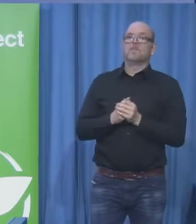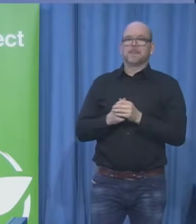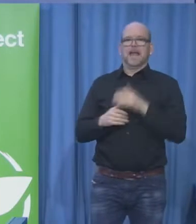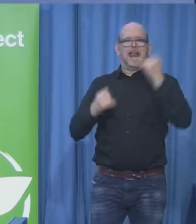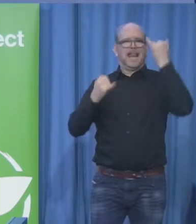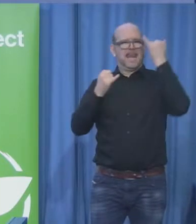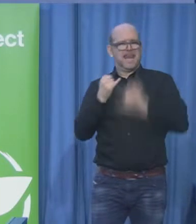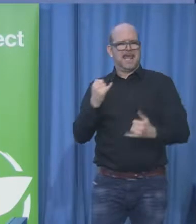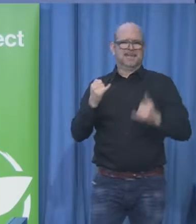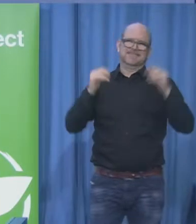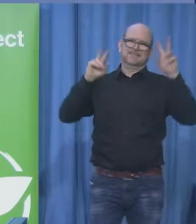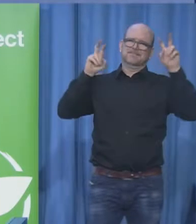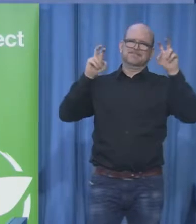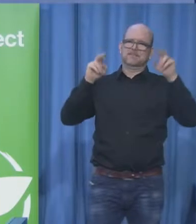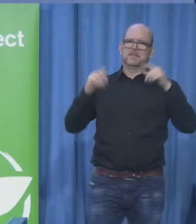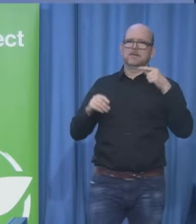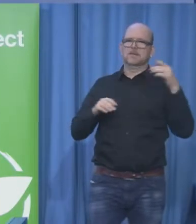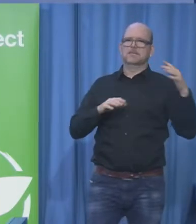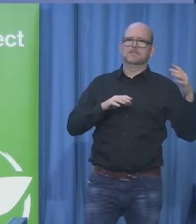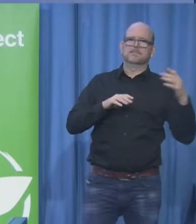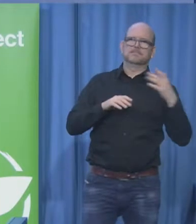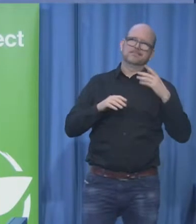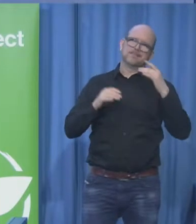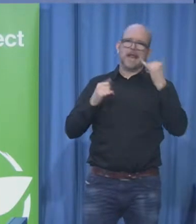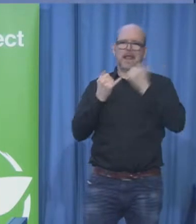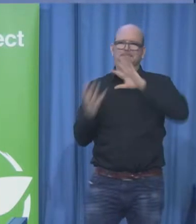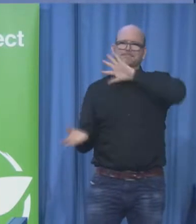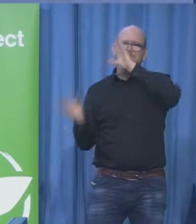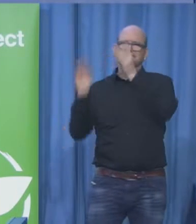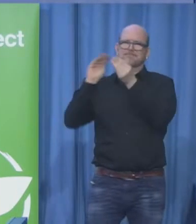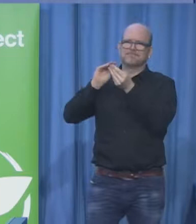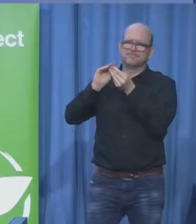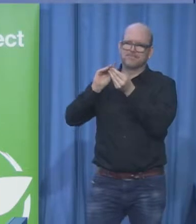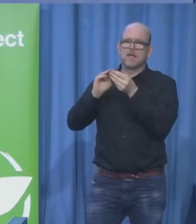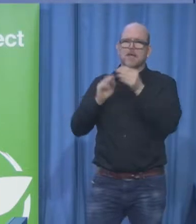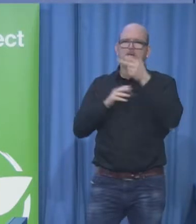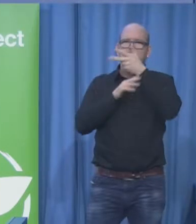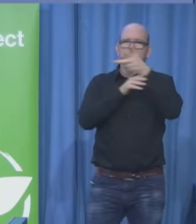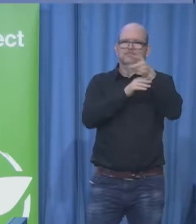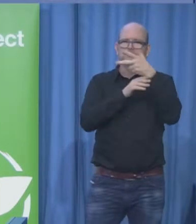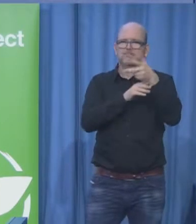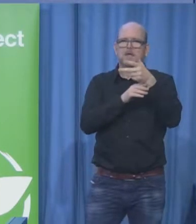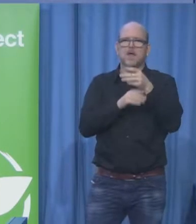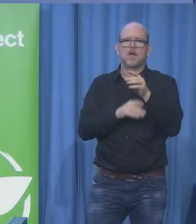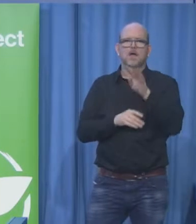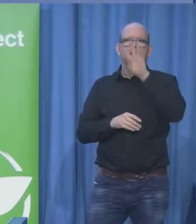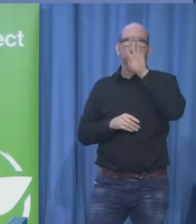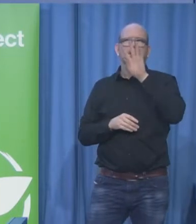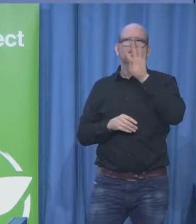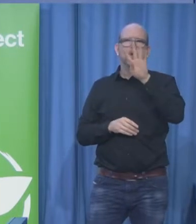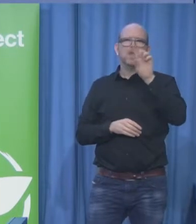so you get an impression of the excitement the athletes have when they actually come to Austria.